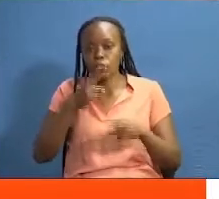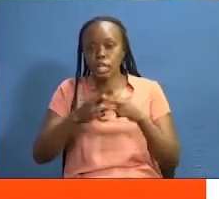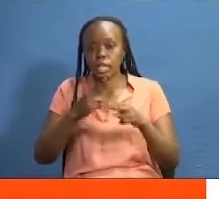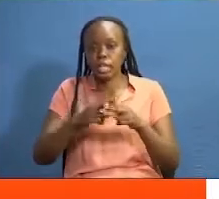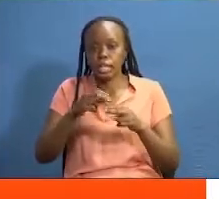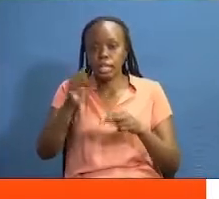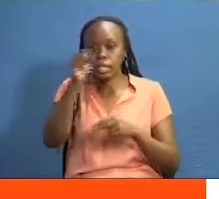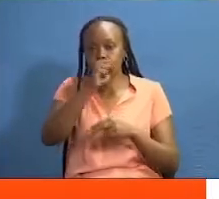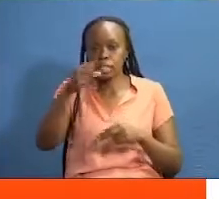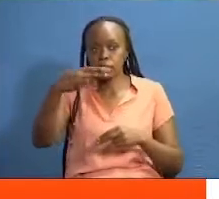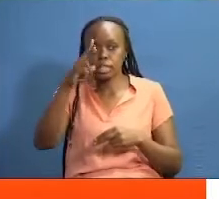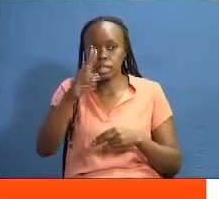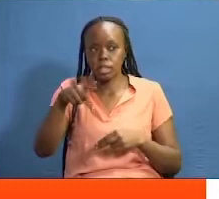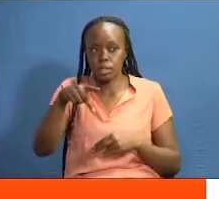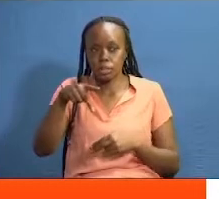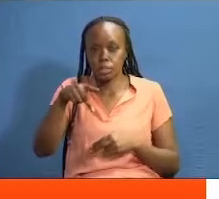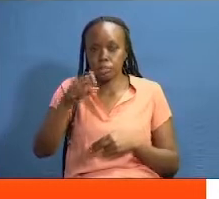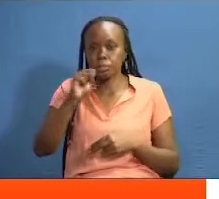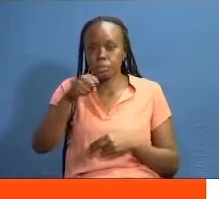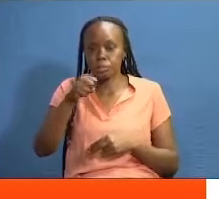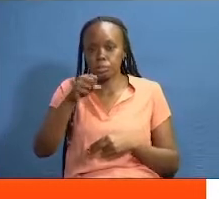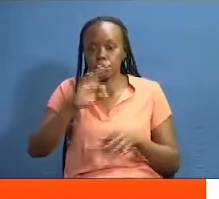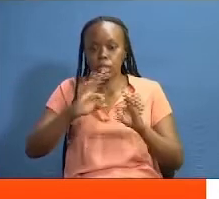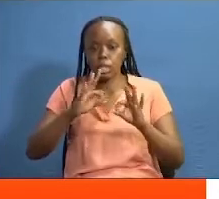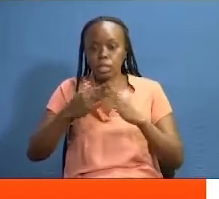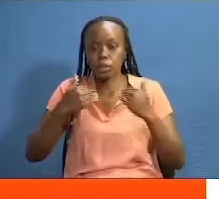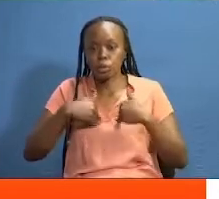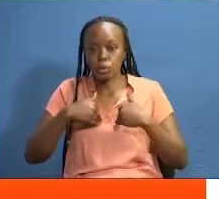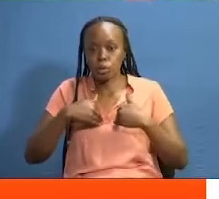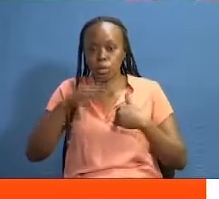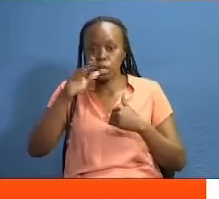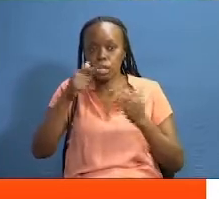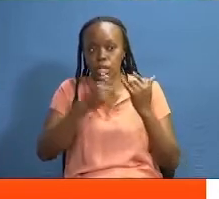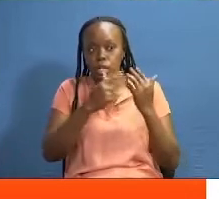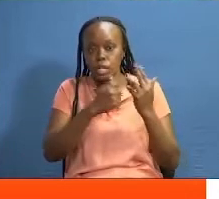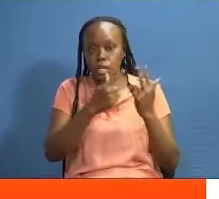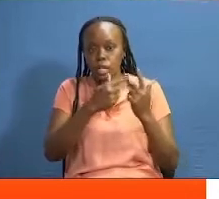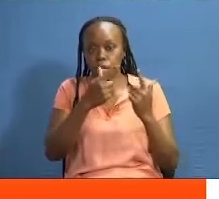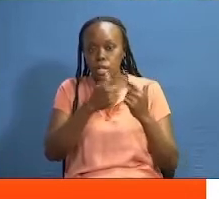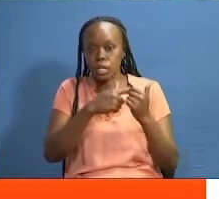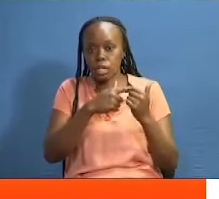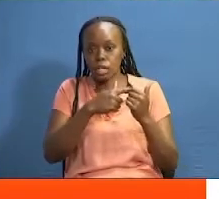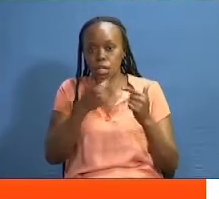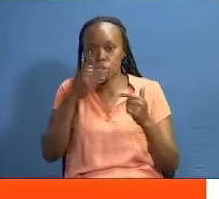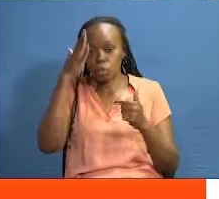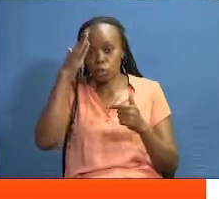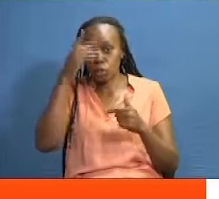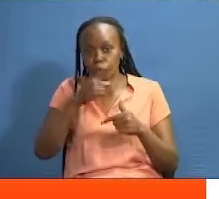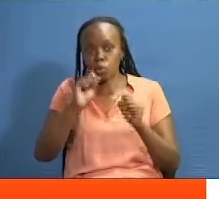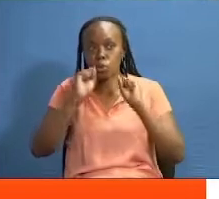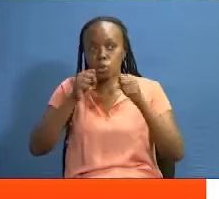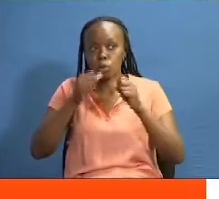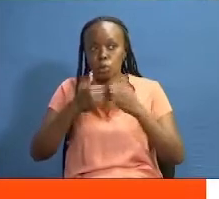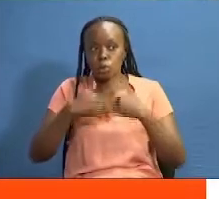called CHRP? Yes? If you have done accounts or maybe finance, do you know you can do